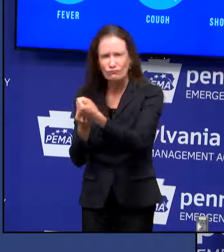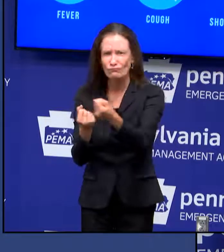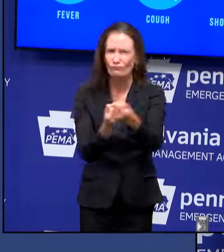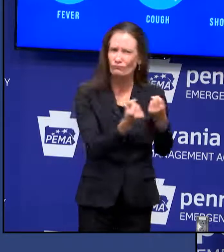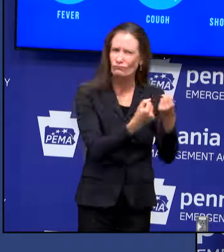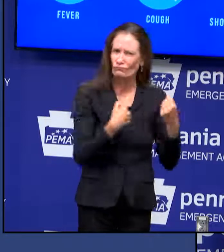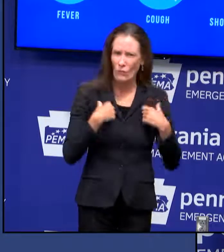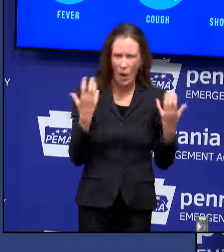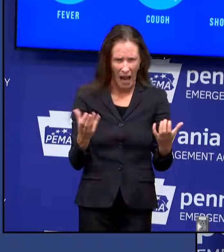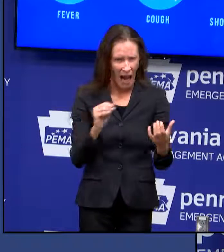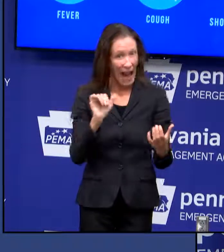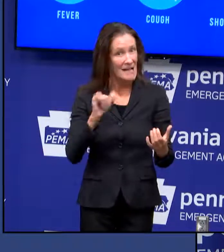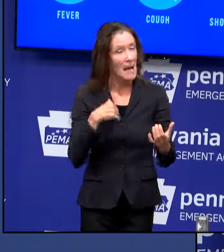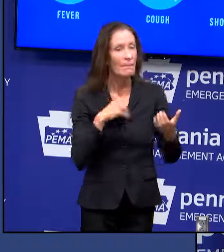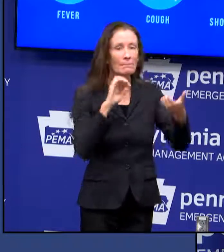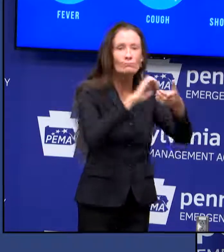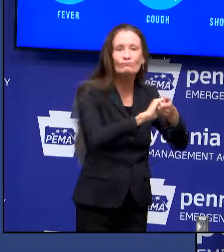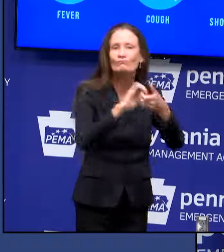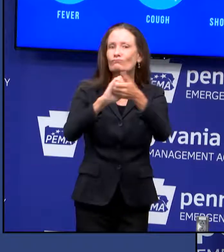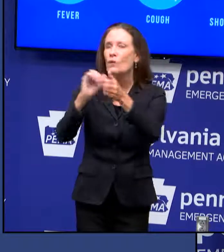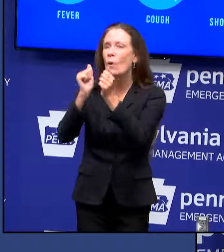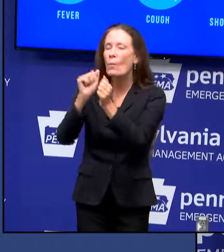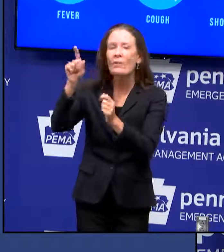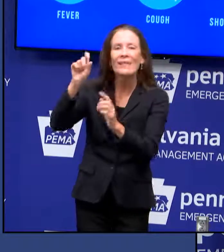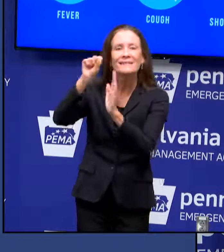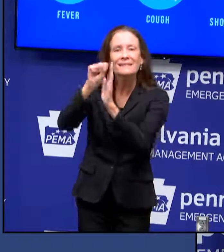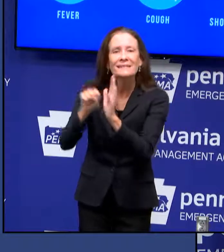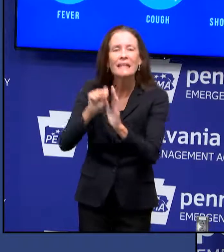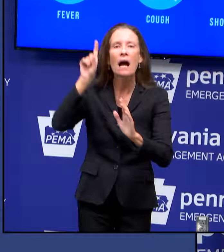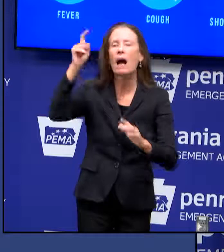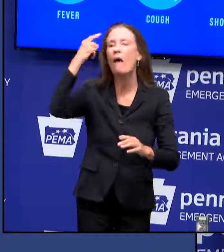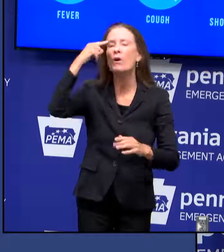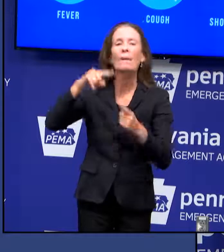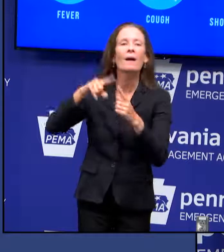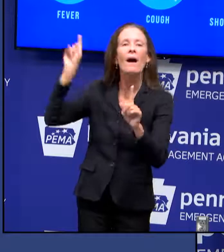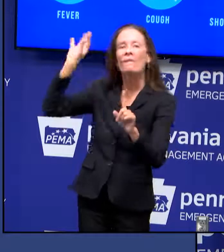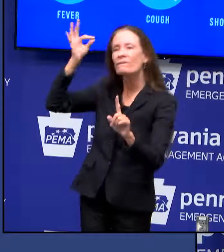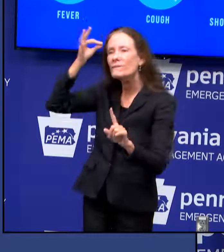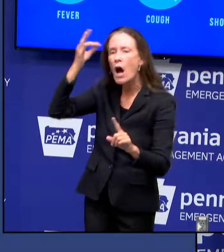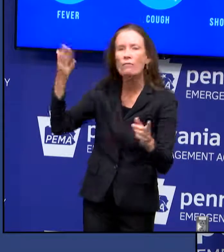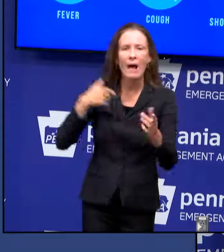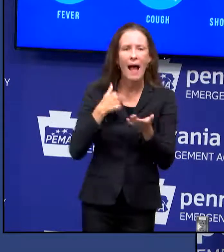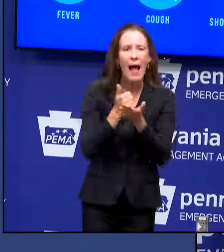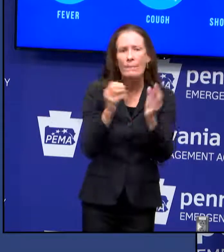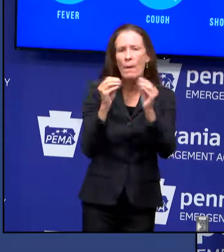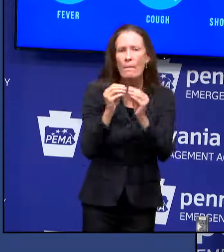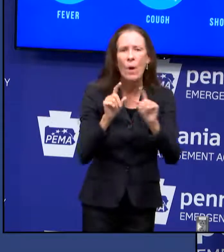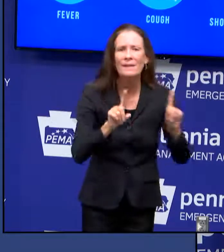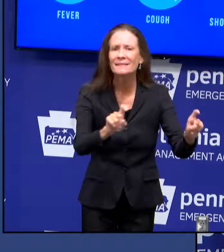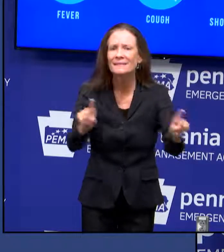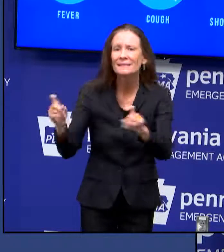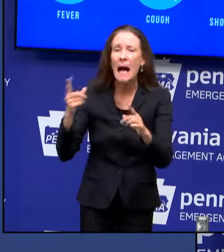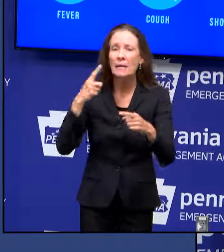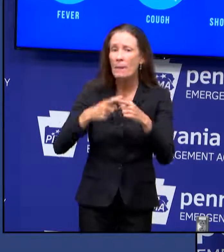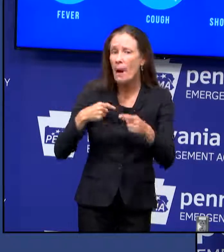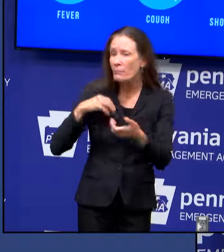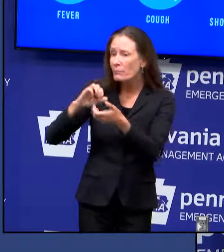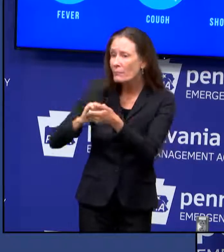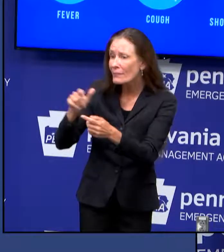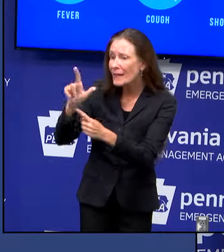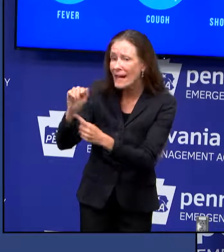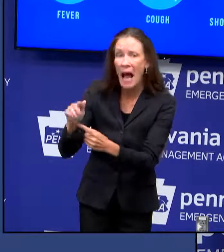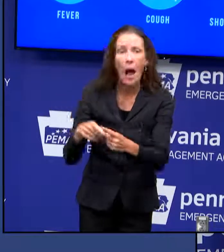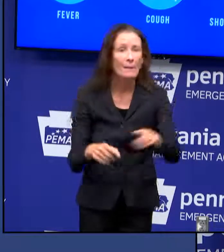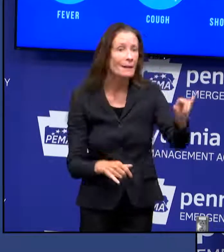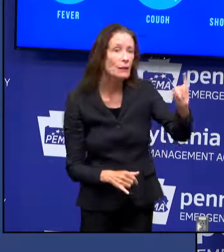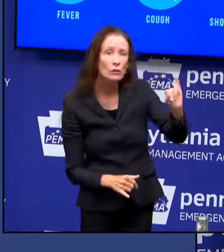and state governments, labs, and ultimately insurance companies. From the beginning of the outbreak, when we were asked to step up, our goal was to